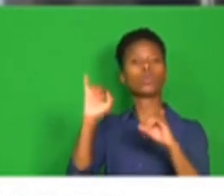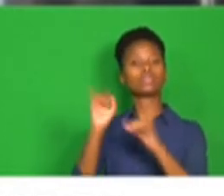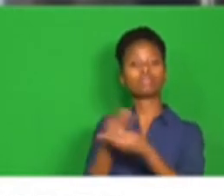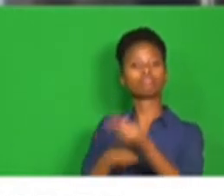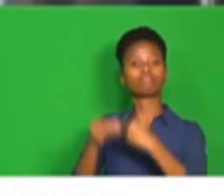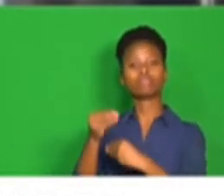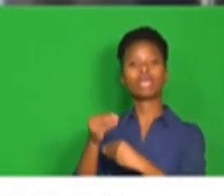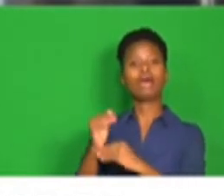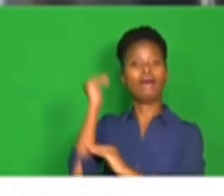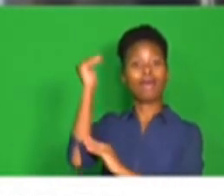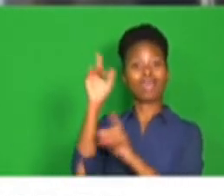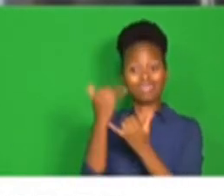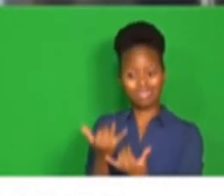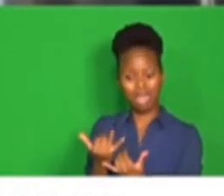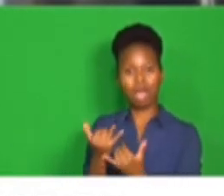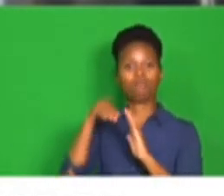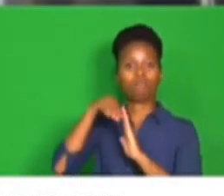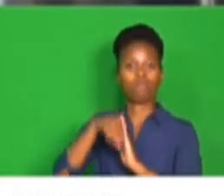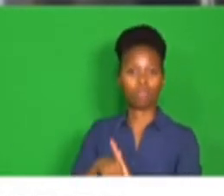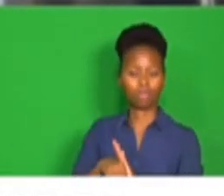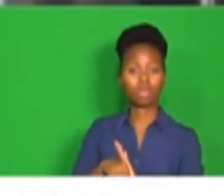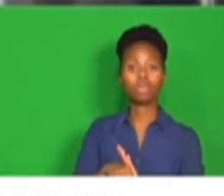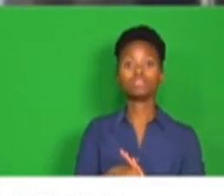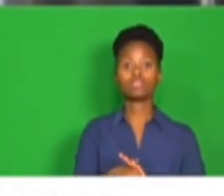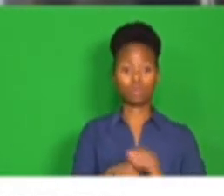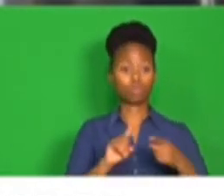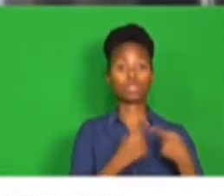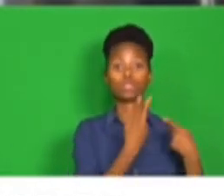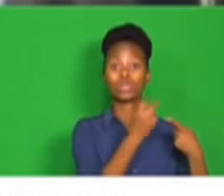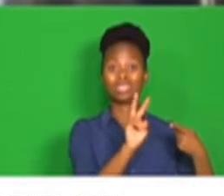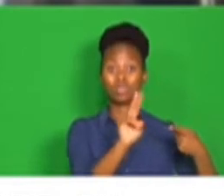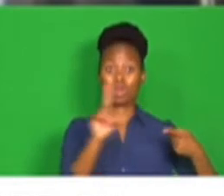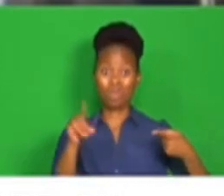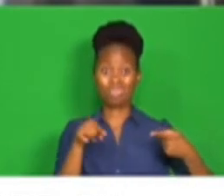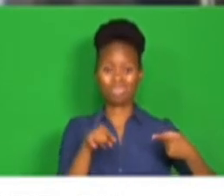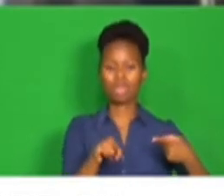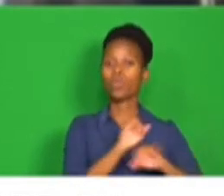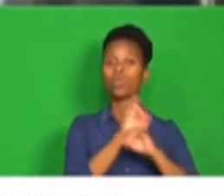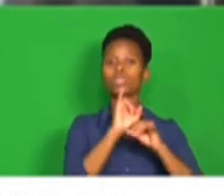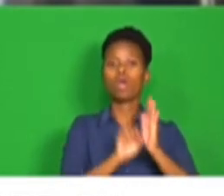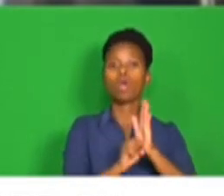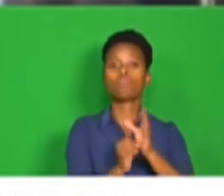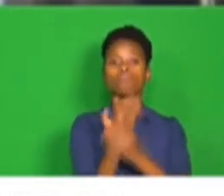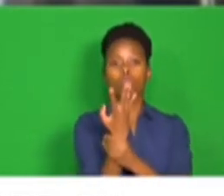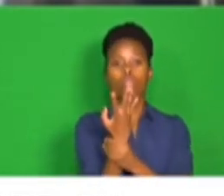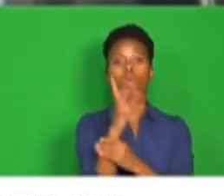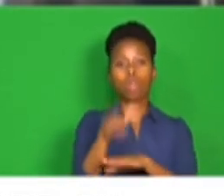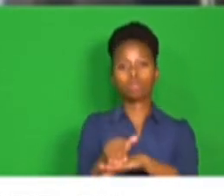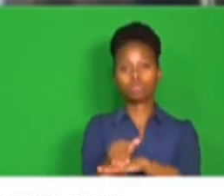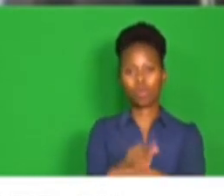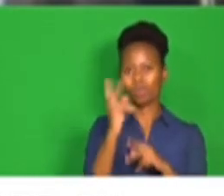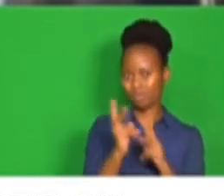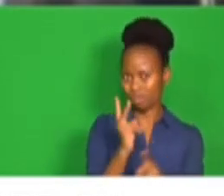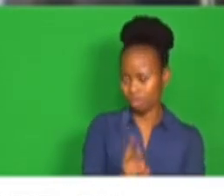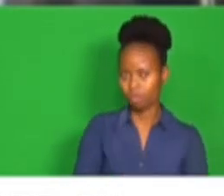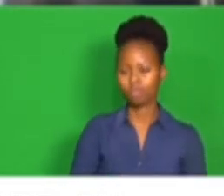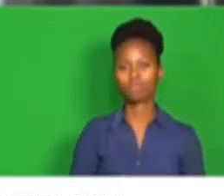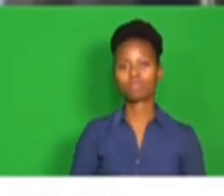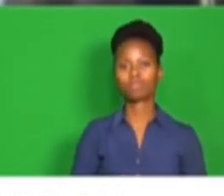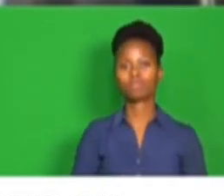and continued weakness in 2021 will weigh on growth prospects. GDP is